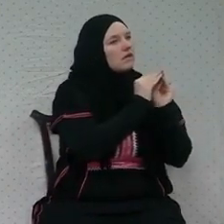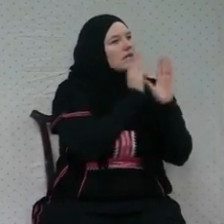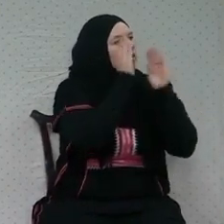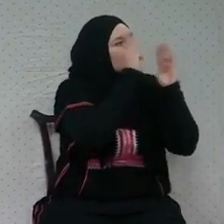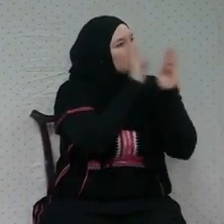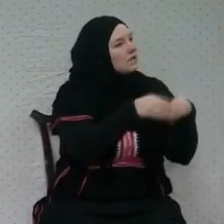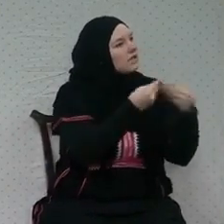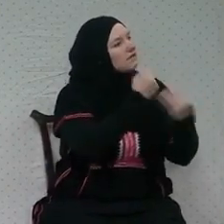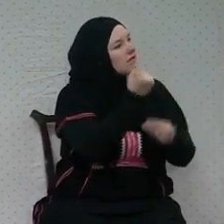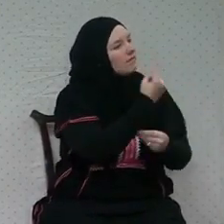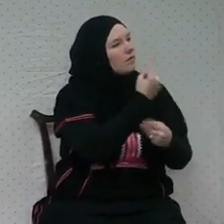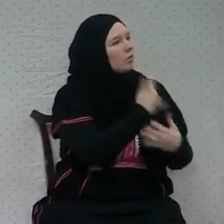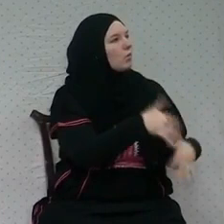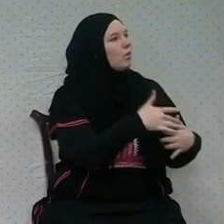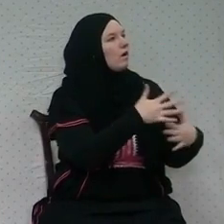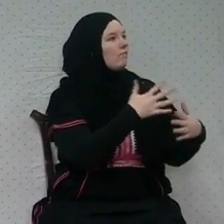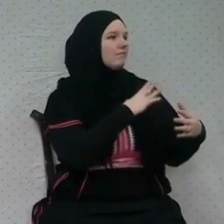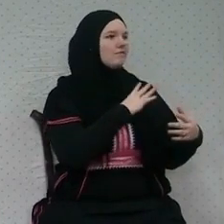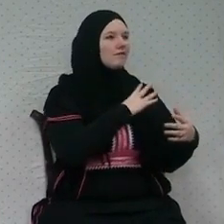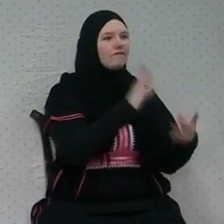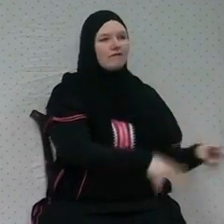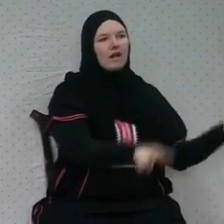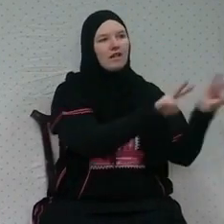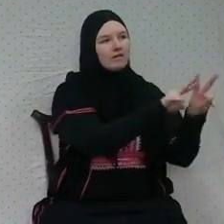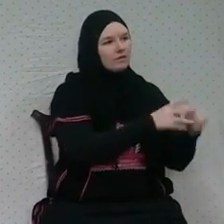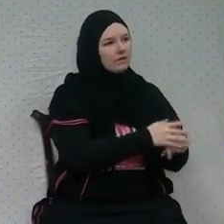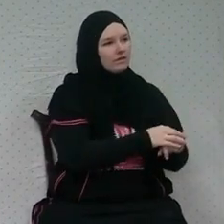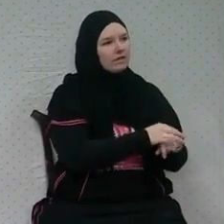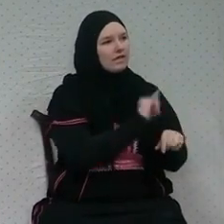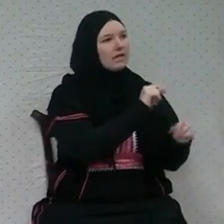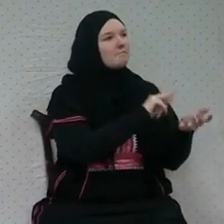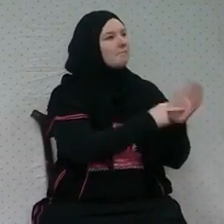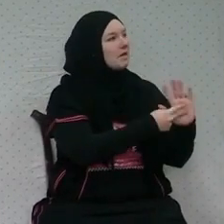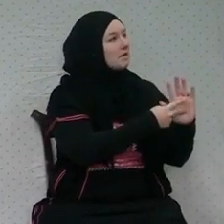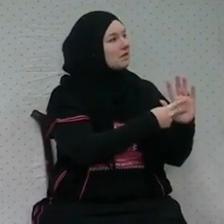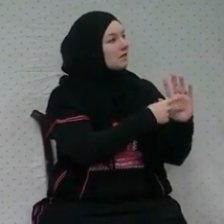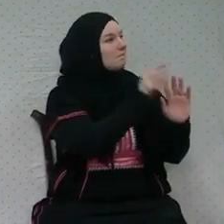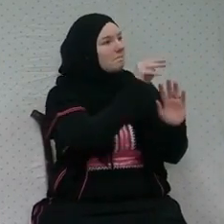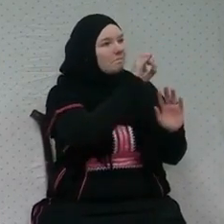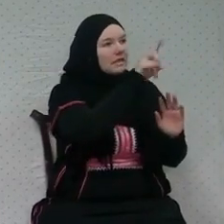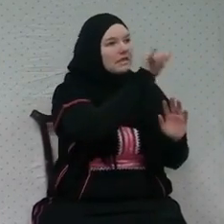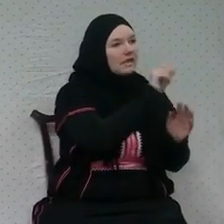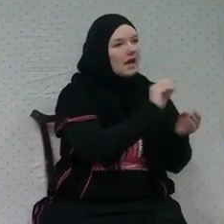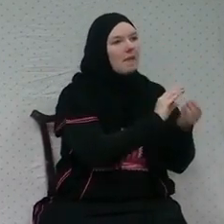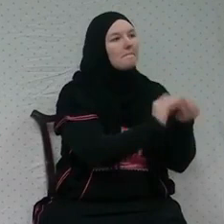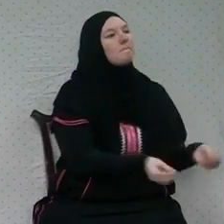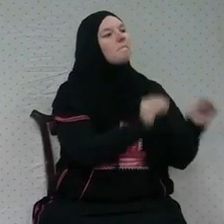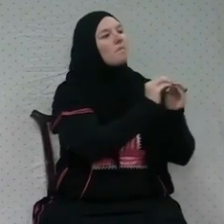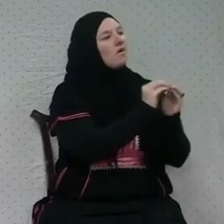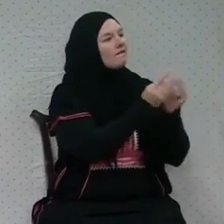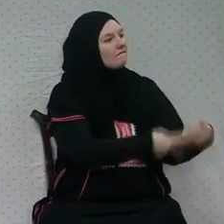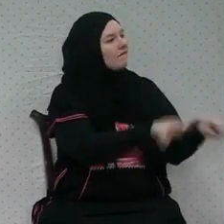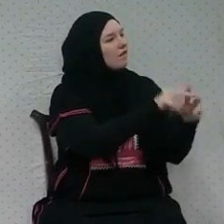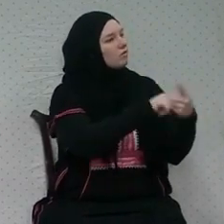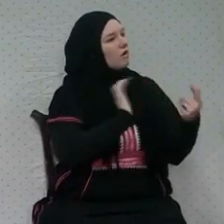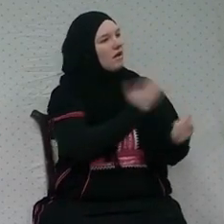something elevates its value. It means that it is more valuable to us than other things to which